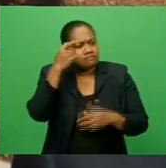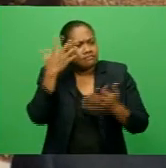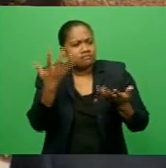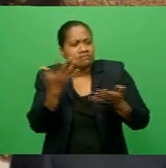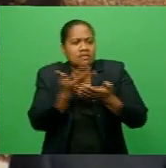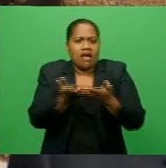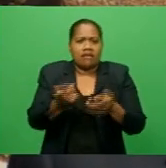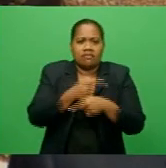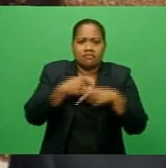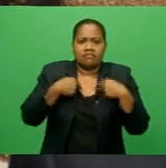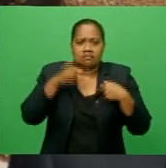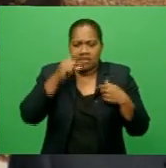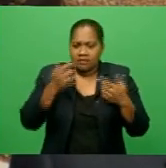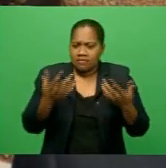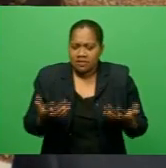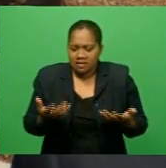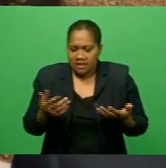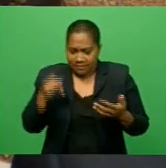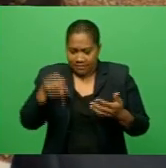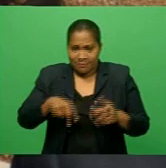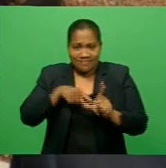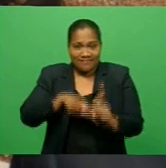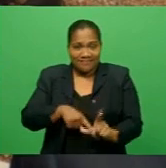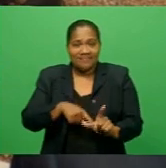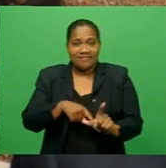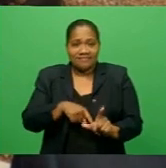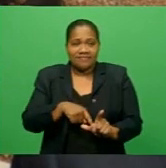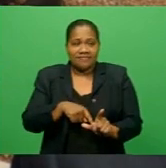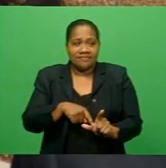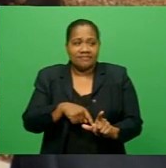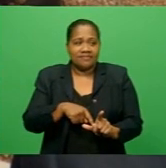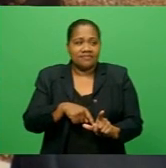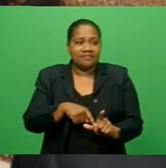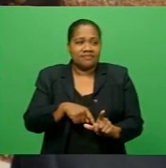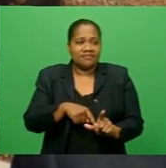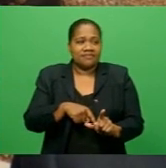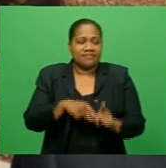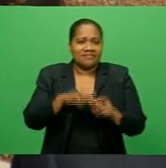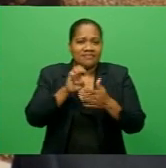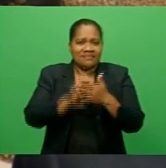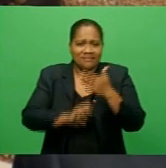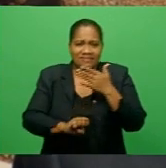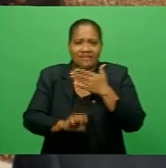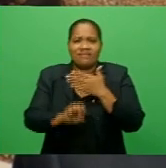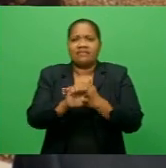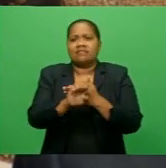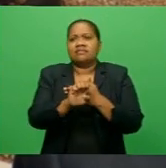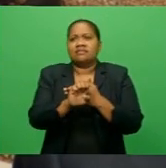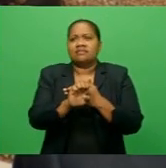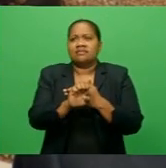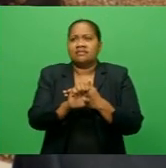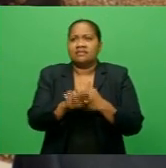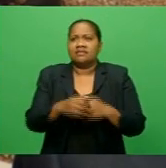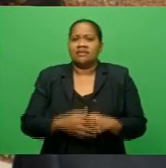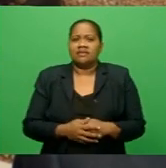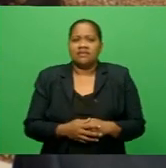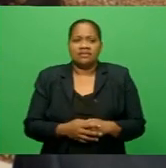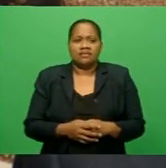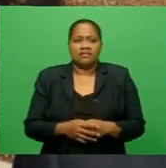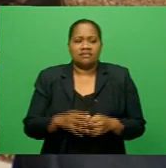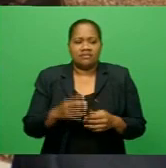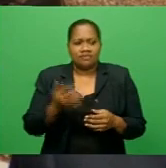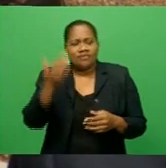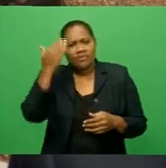a closure this year-long series of events to mark the 75th anniversary. We thought it